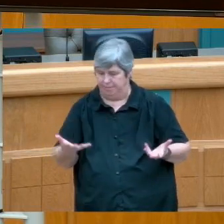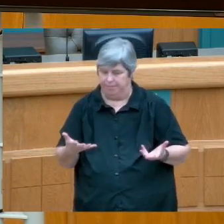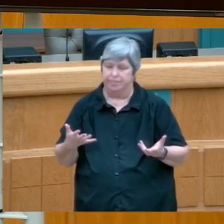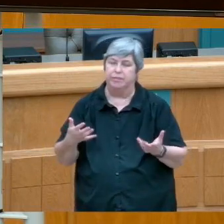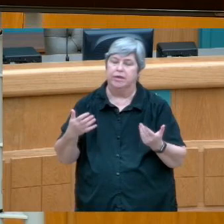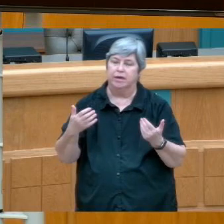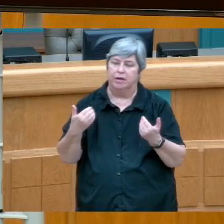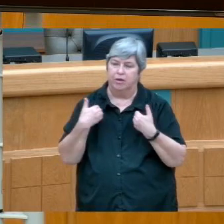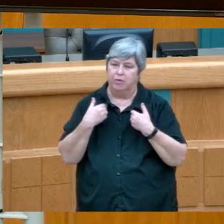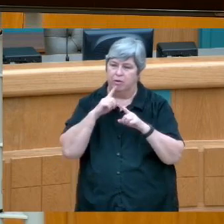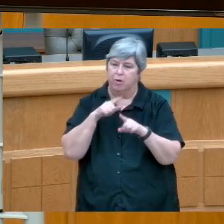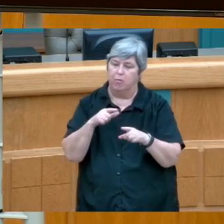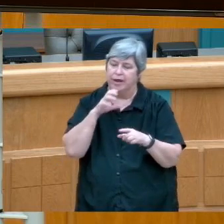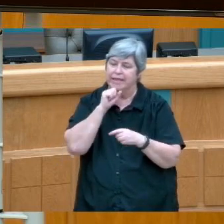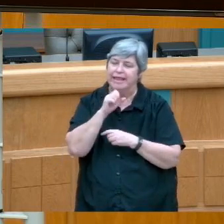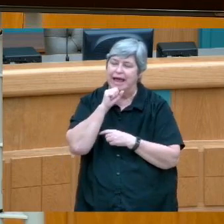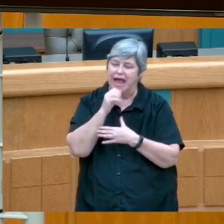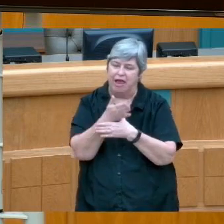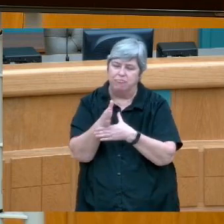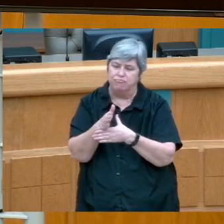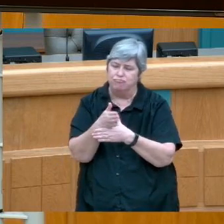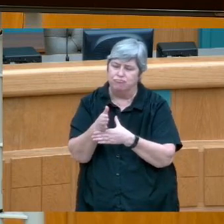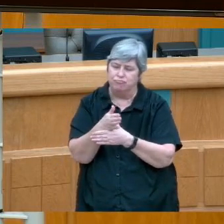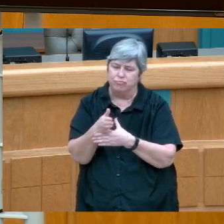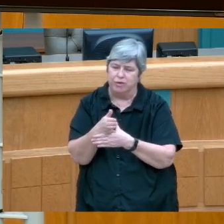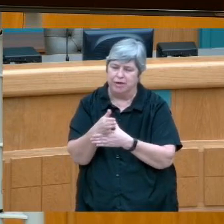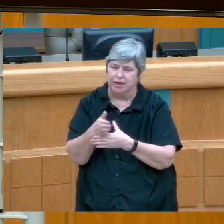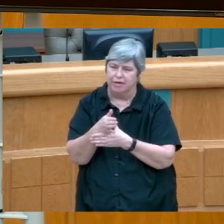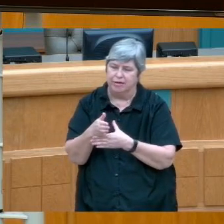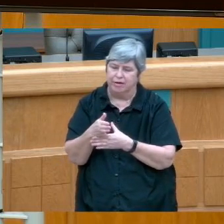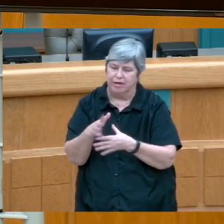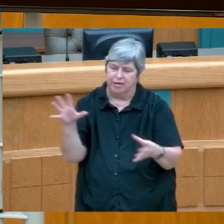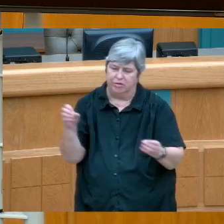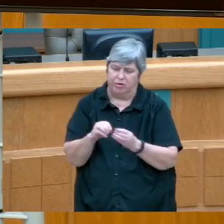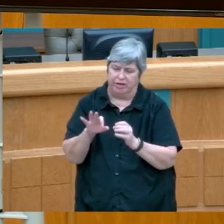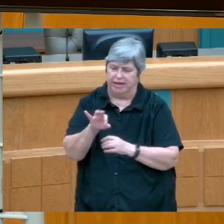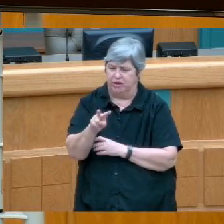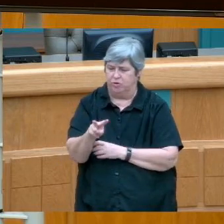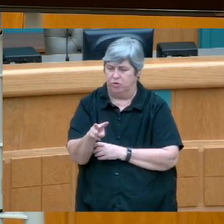then we report on the age distribution of those 92,